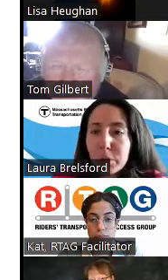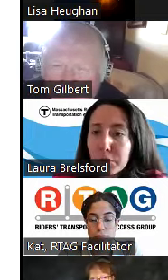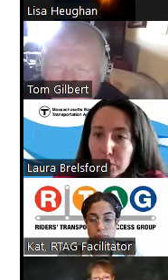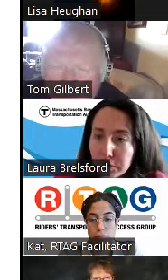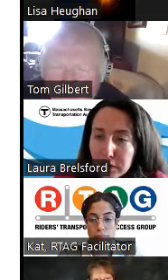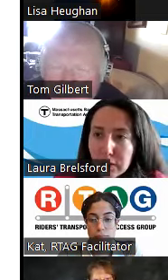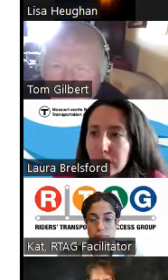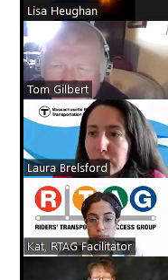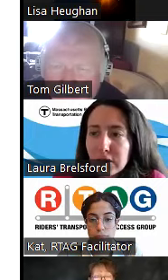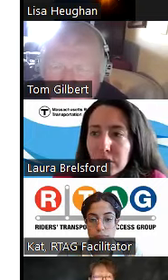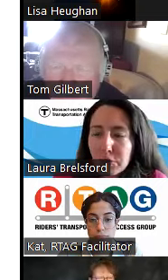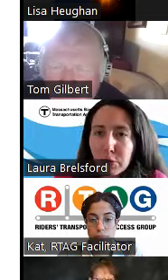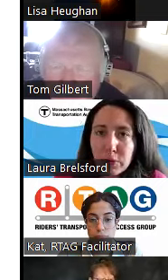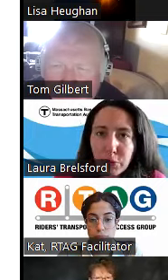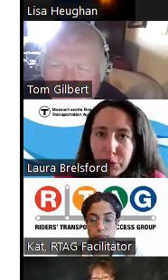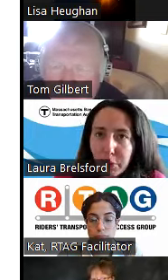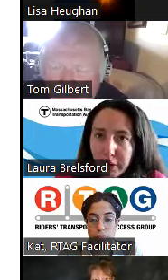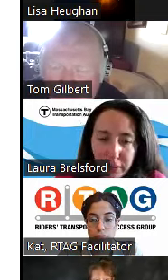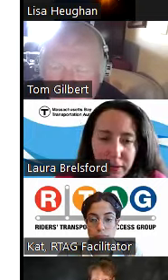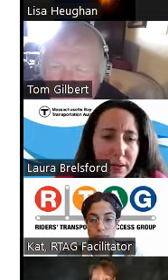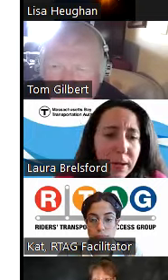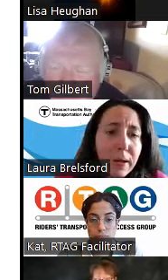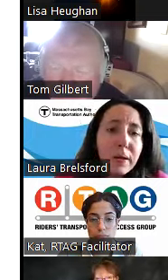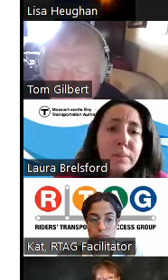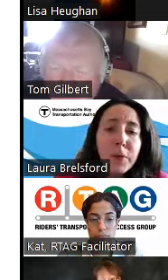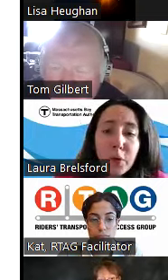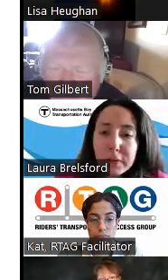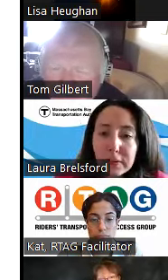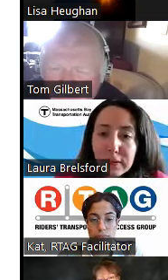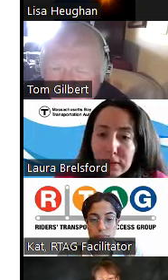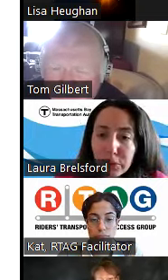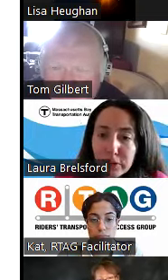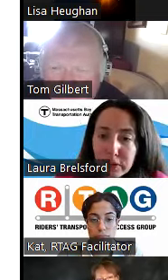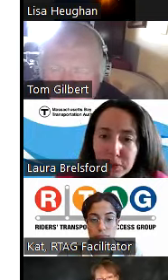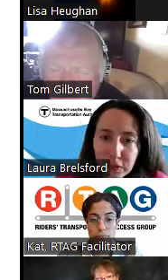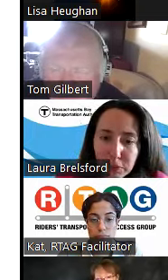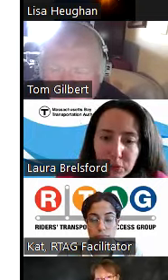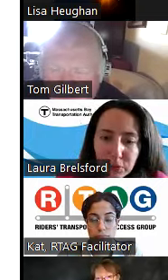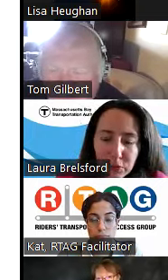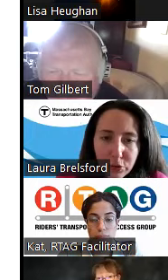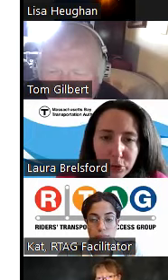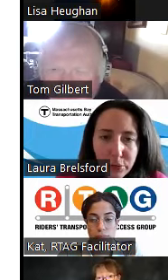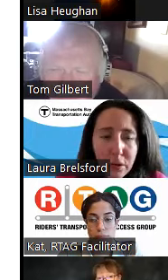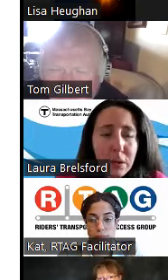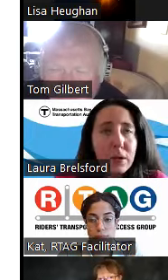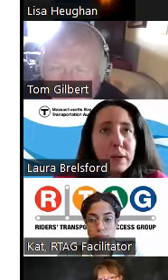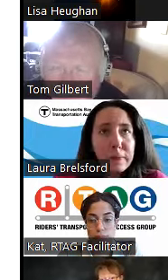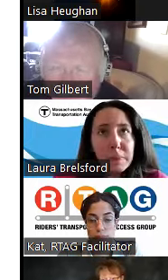local human services agencies or folks doing work on homelessness or substance abuse